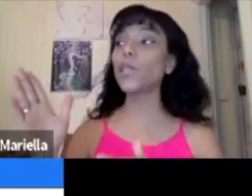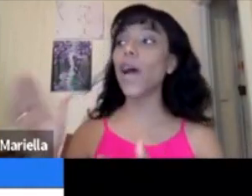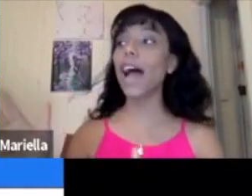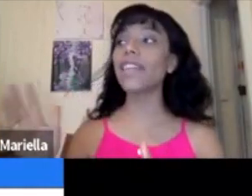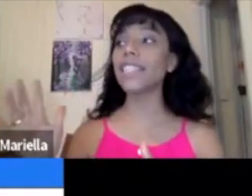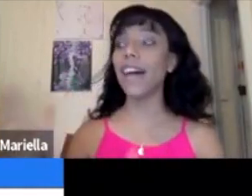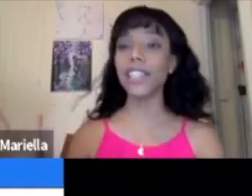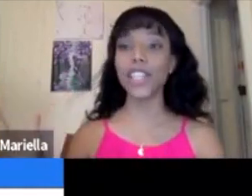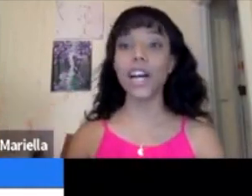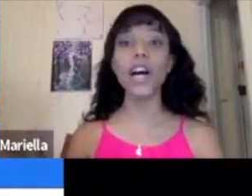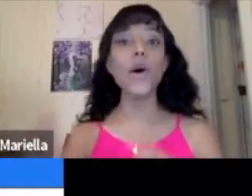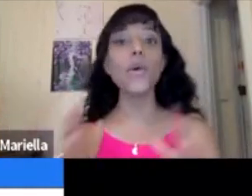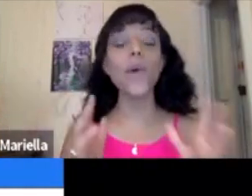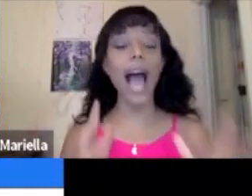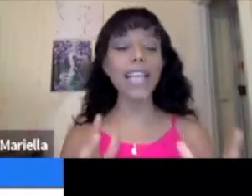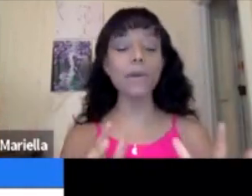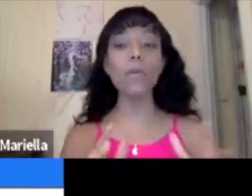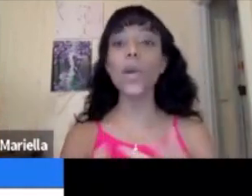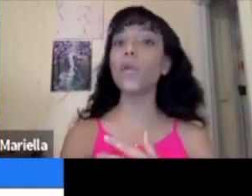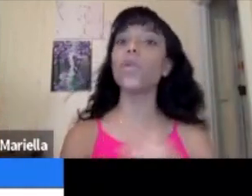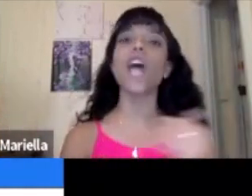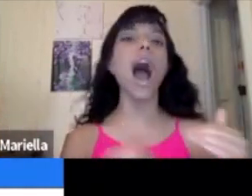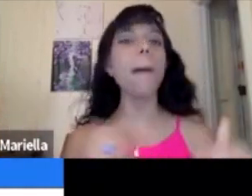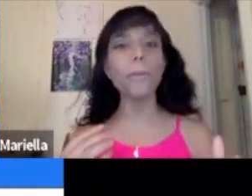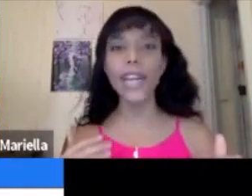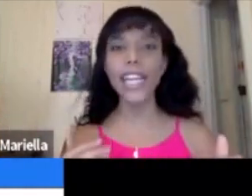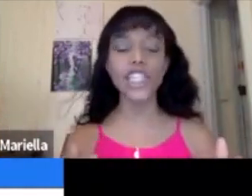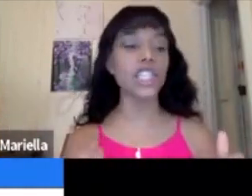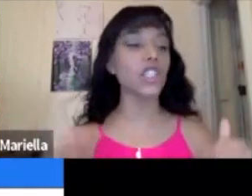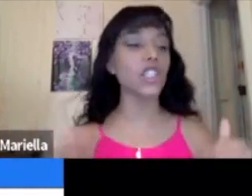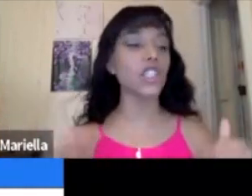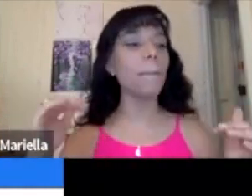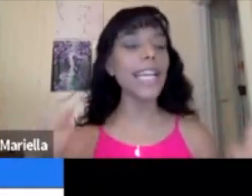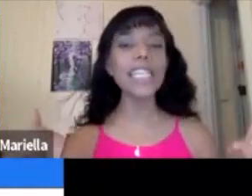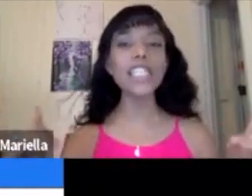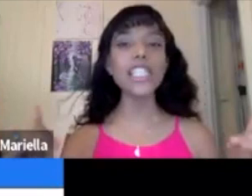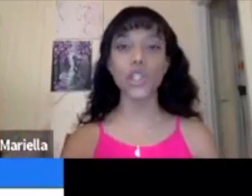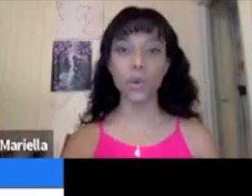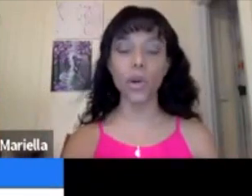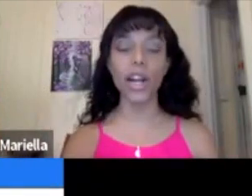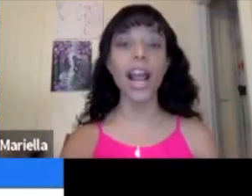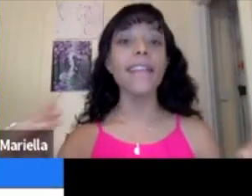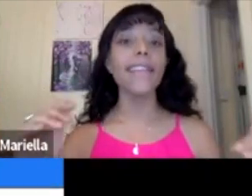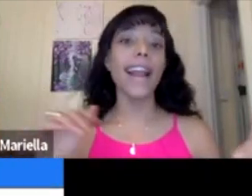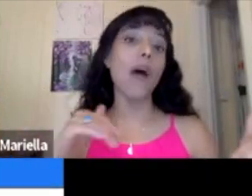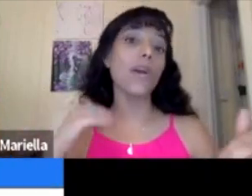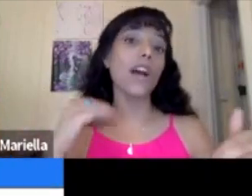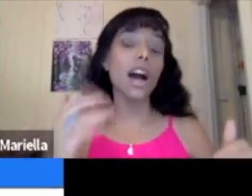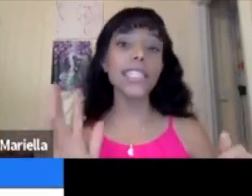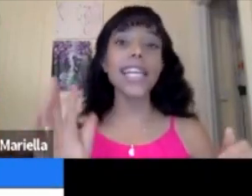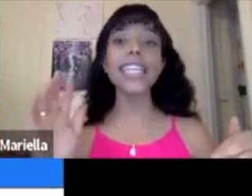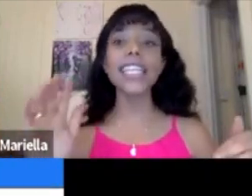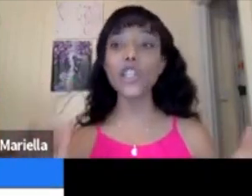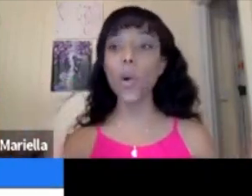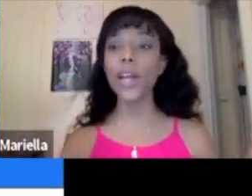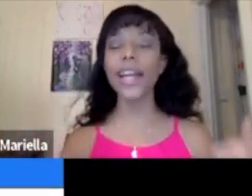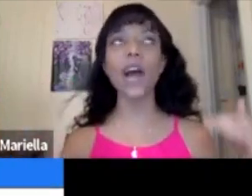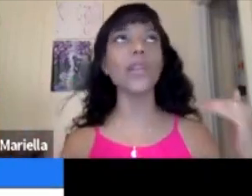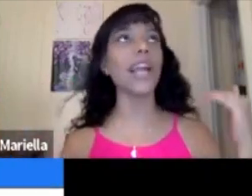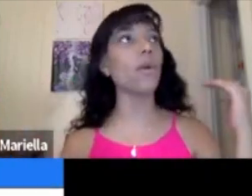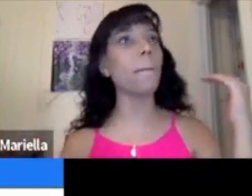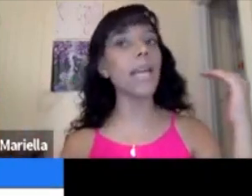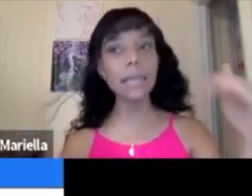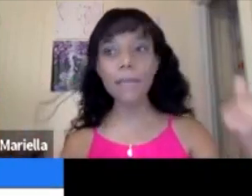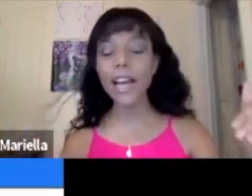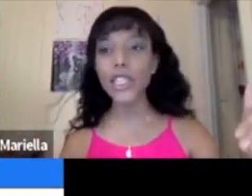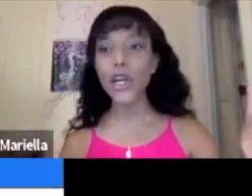We also have Natasha, who has been working with the operations, so making sure that our content is going out,